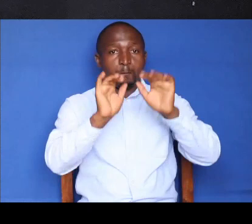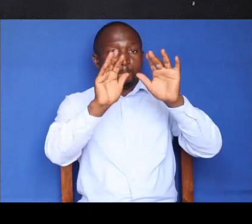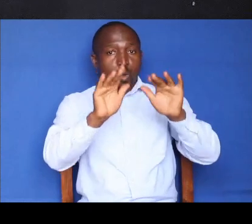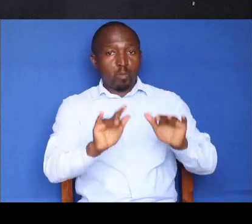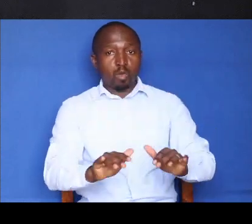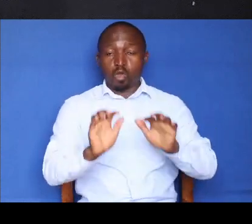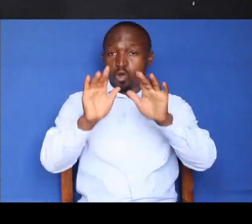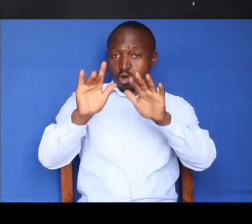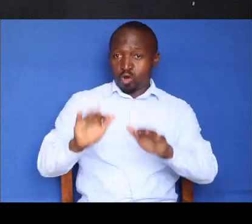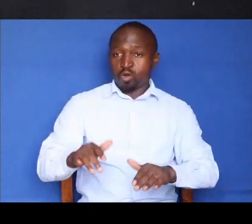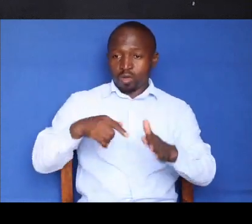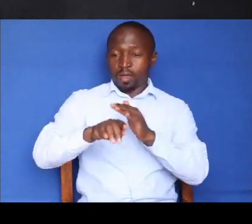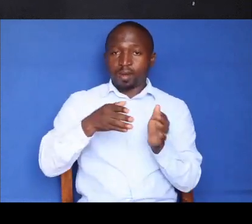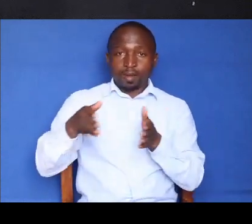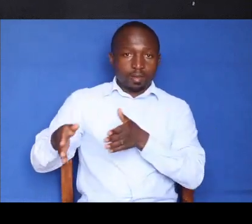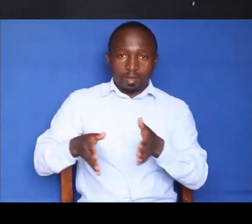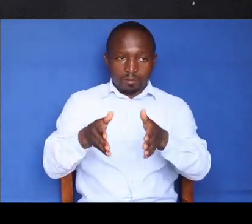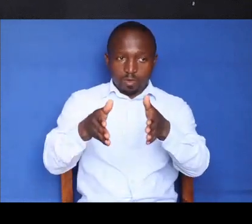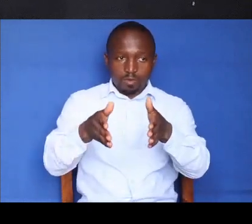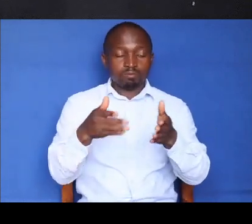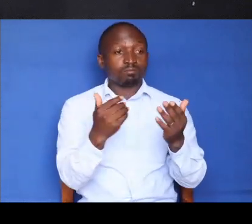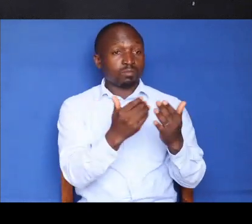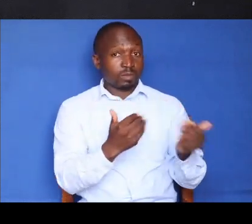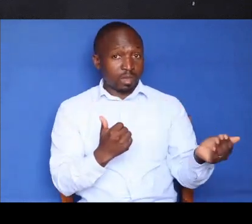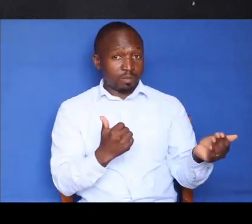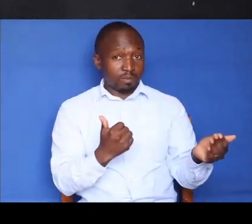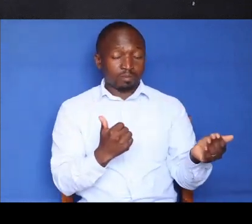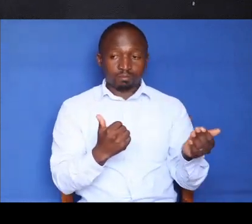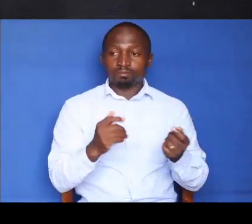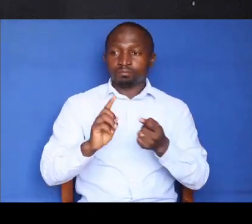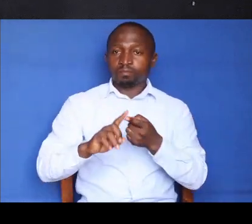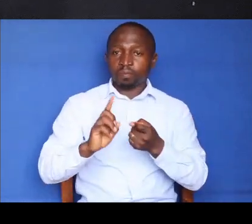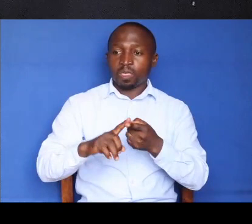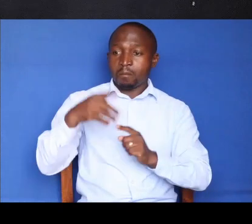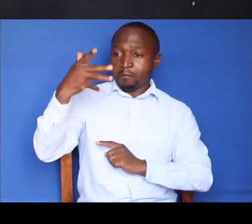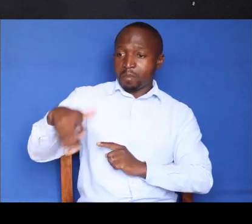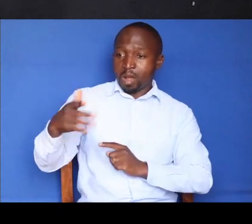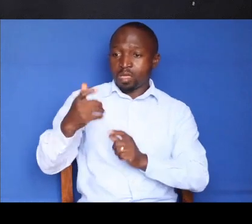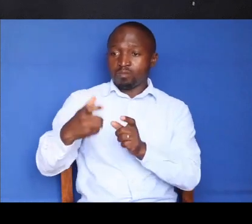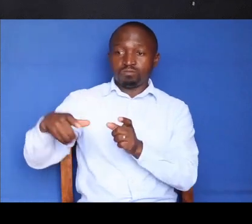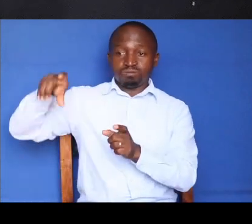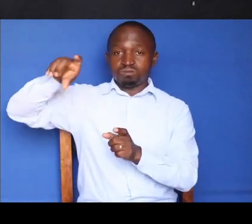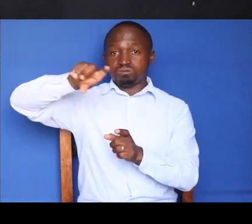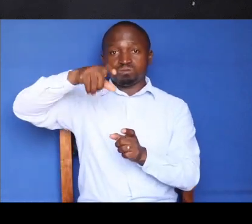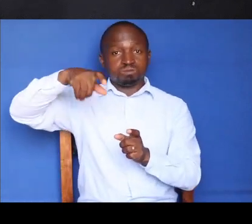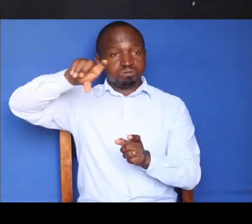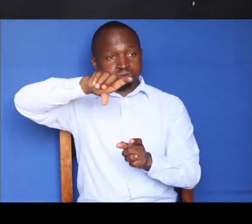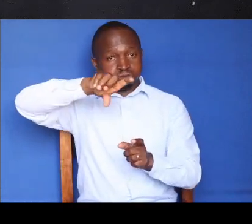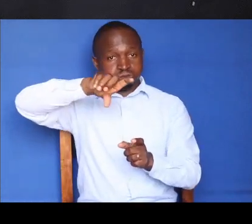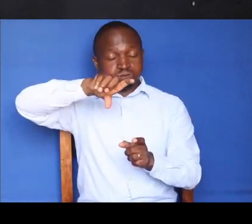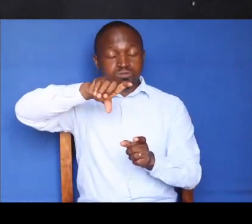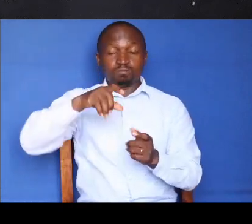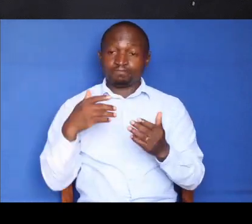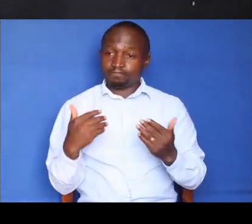system following the increase of water velocity. This commonly occurs in